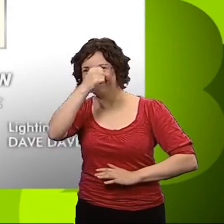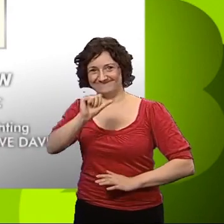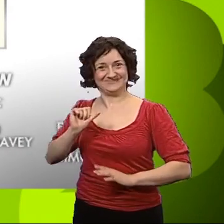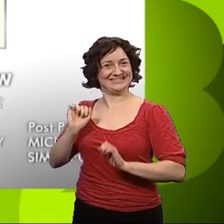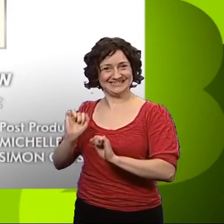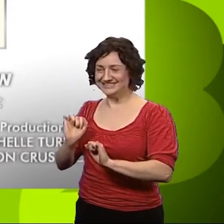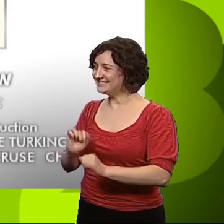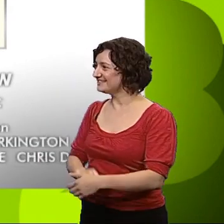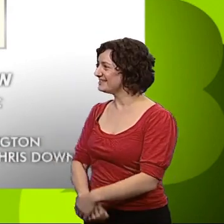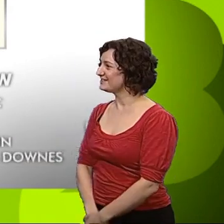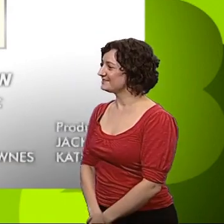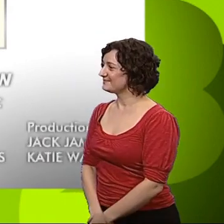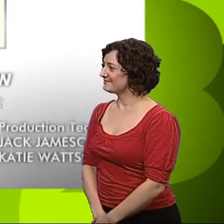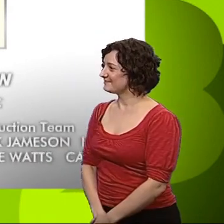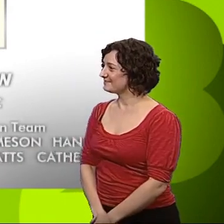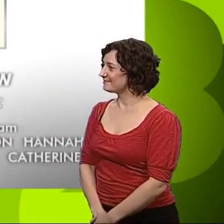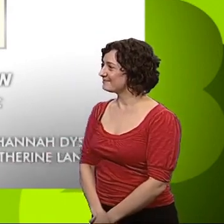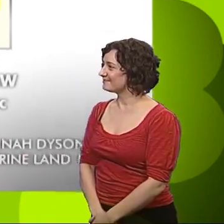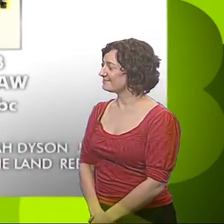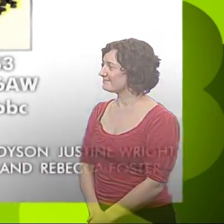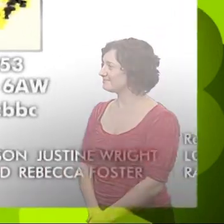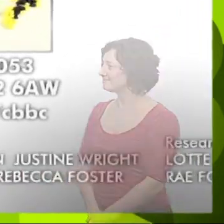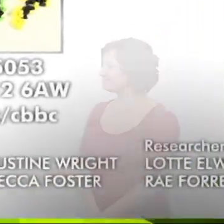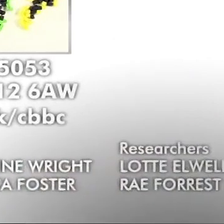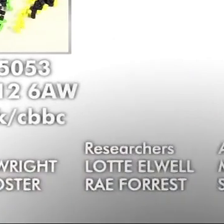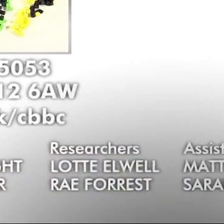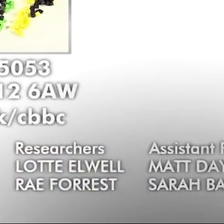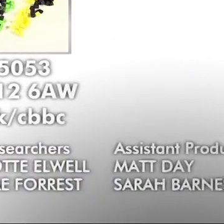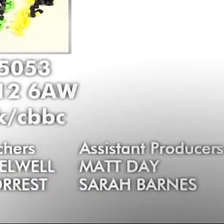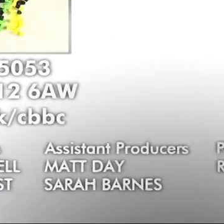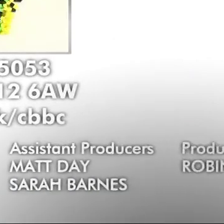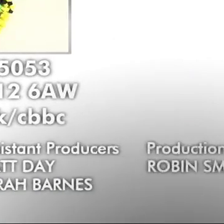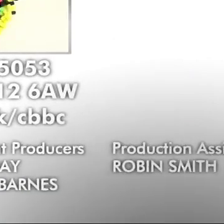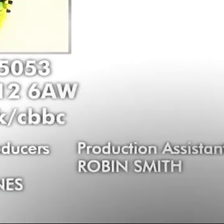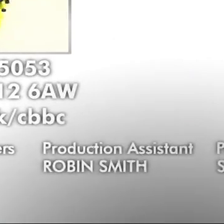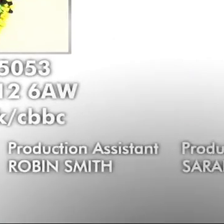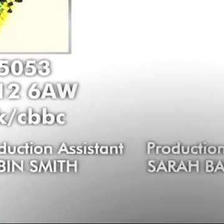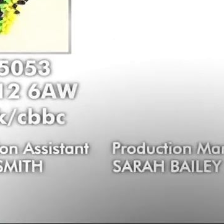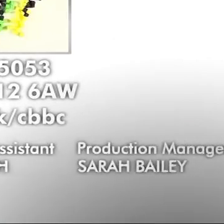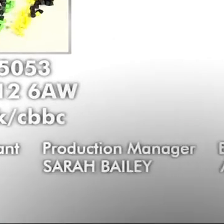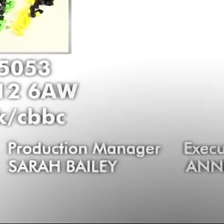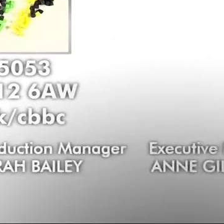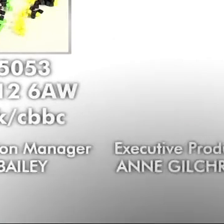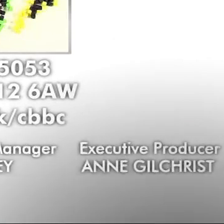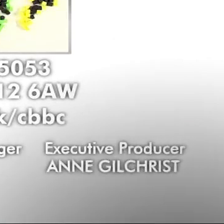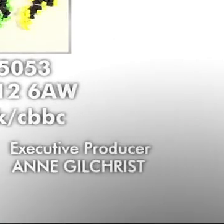can be found on the website, bbc.co.uk/cbbc. For the best in art, stick with Smart.